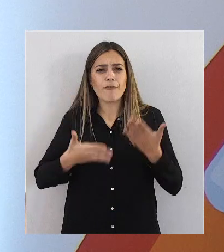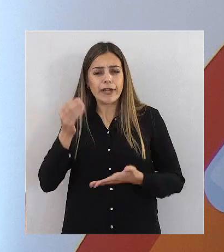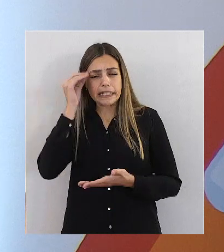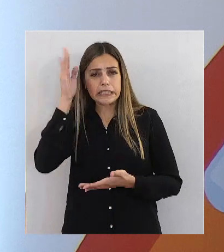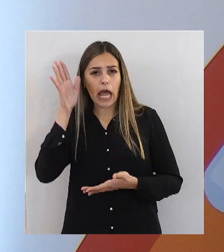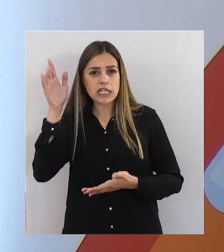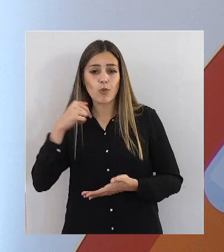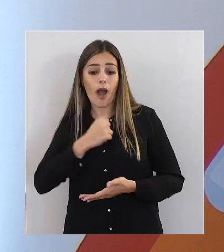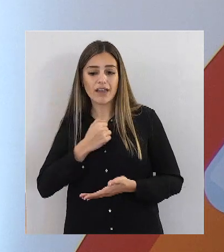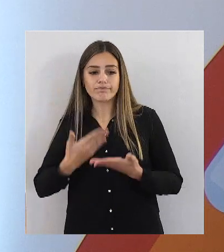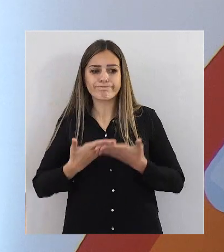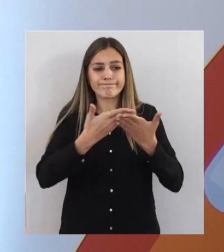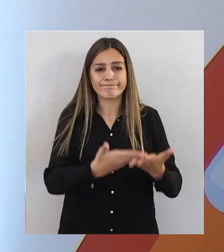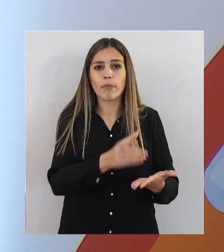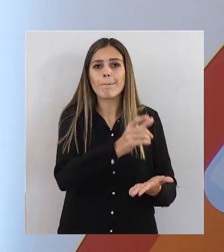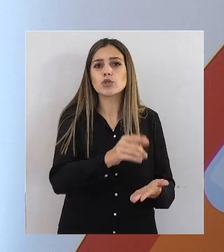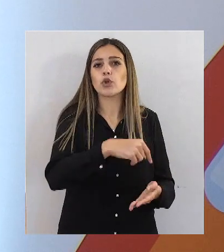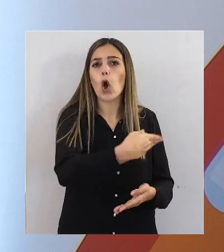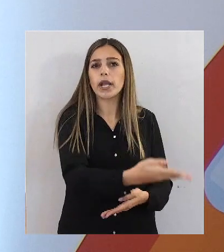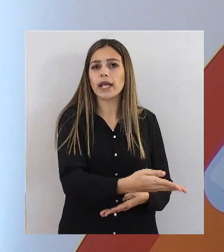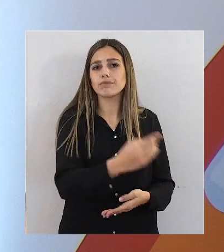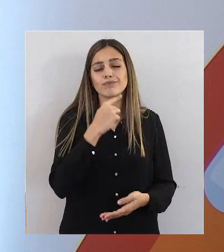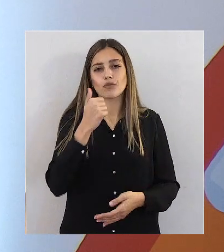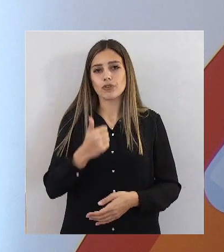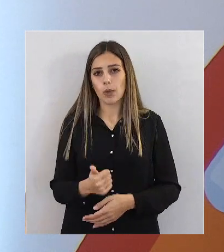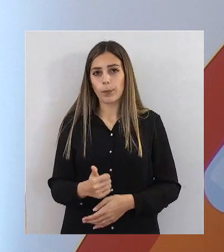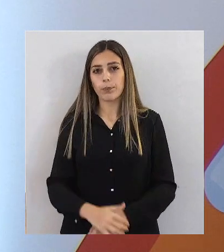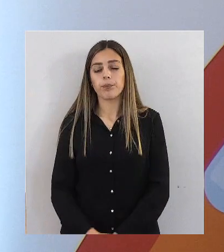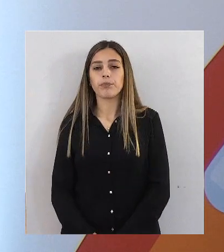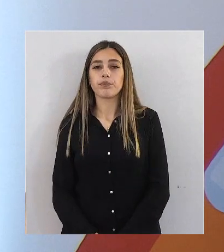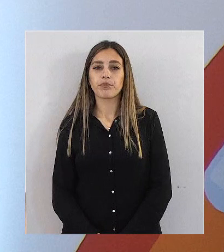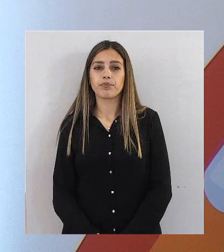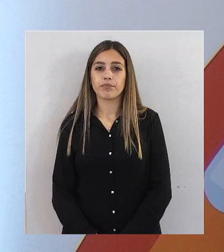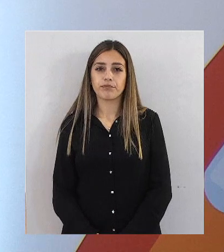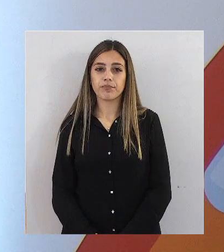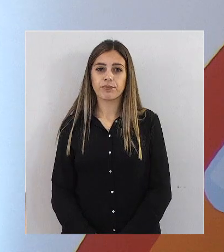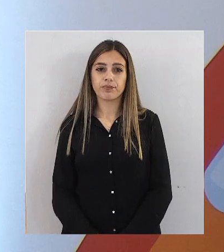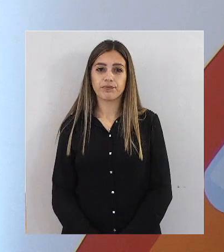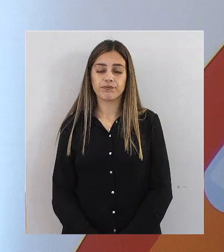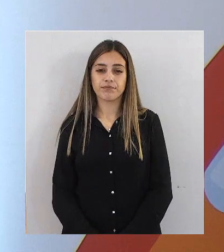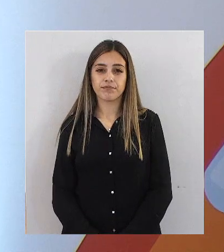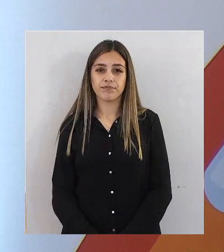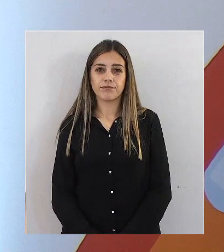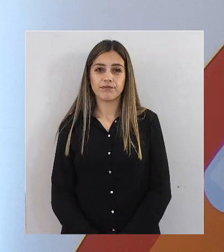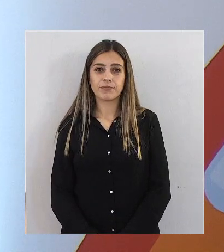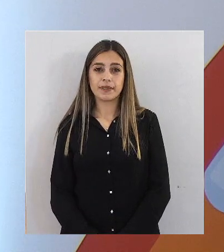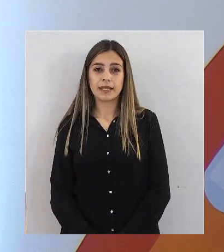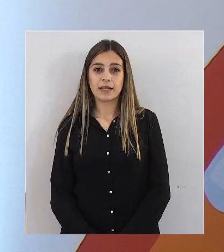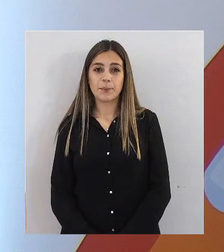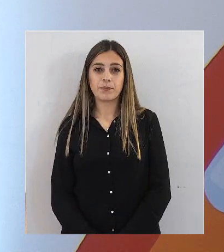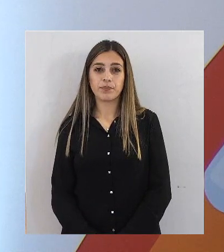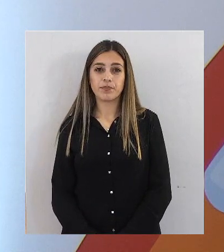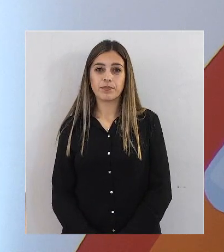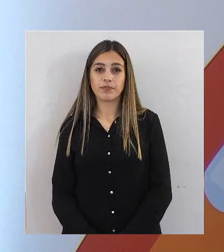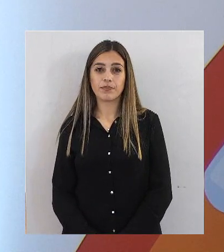and projects like this continue to prove their worth and need. As I sat down to write this